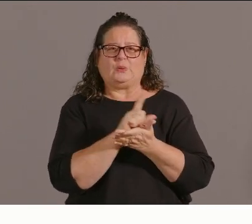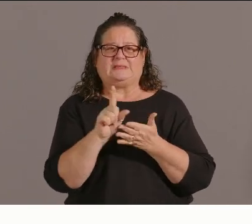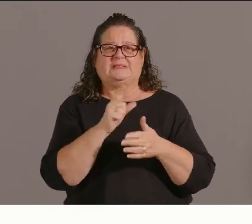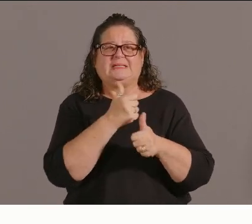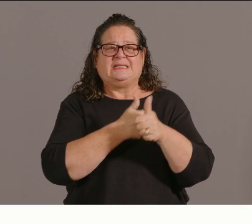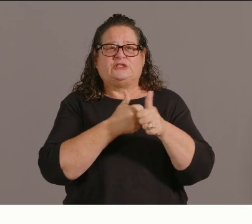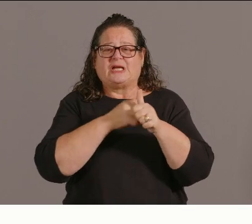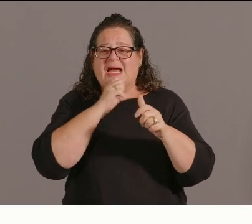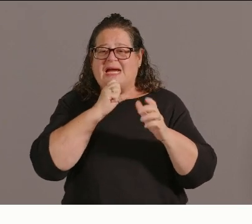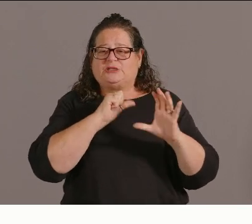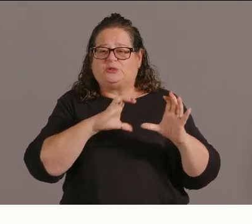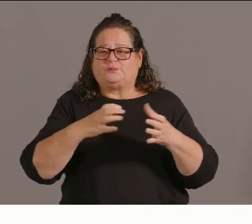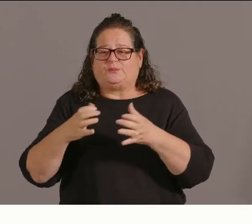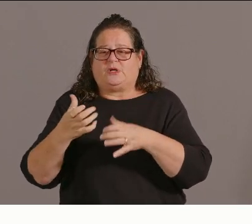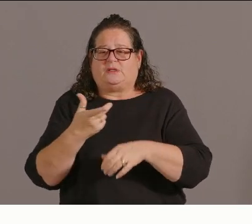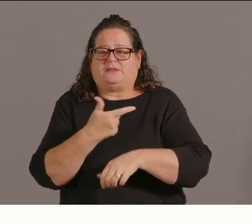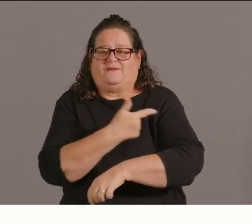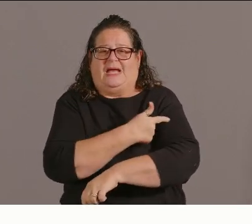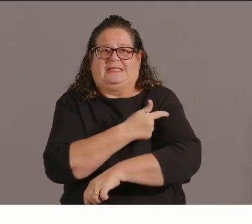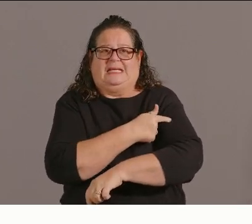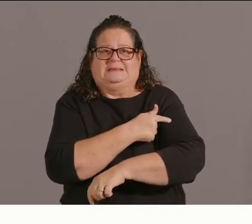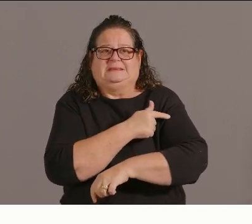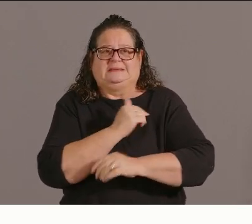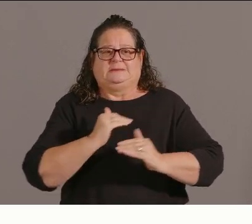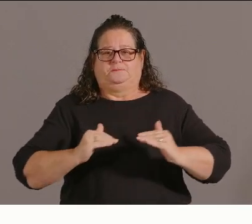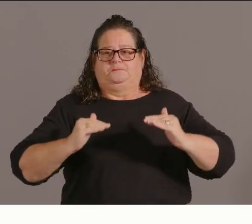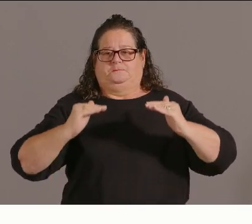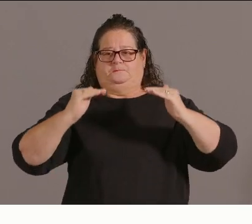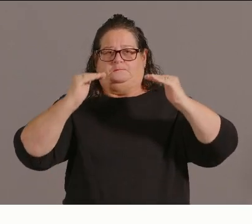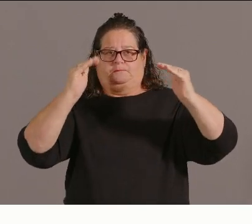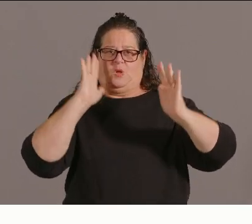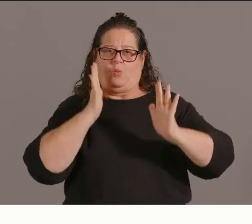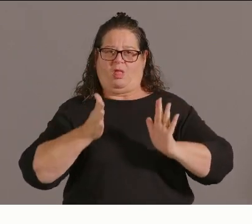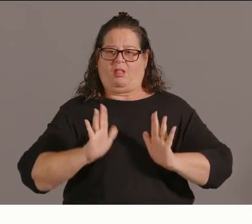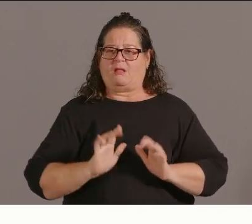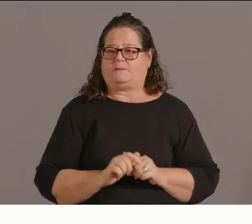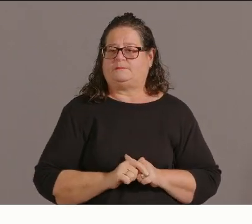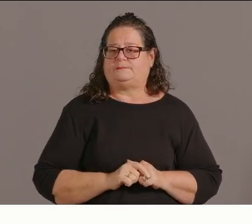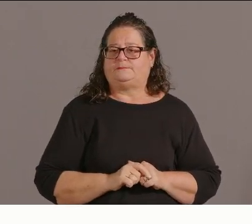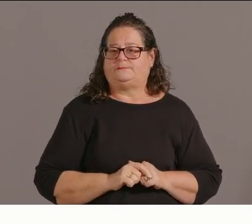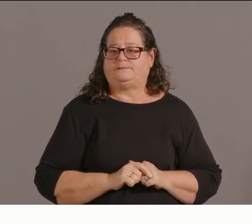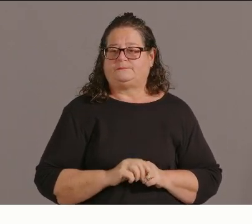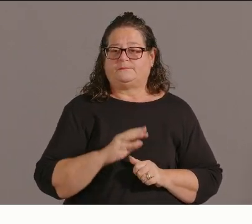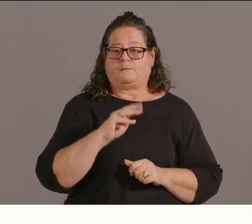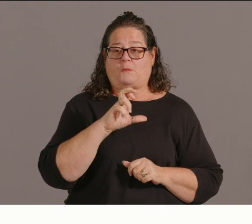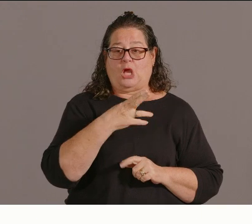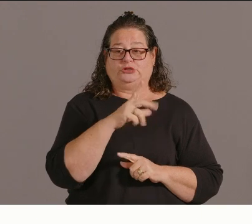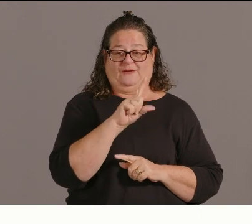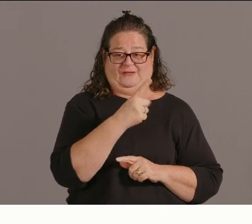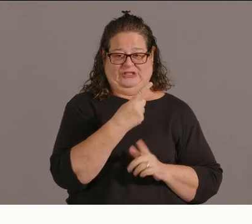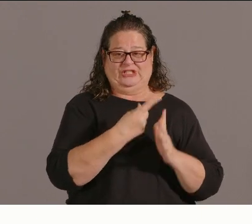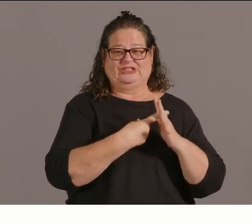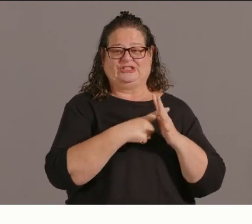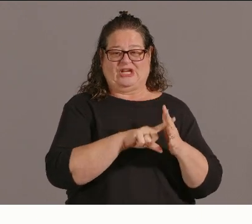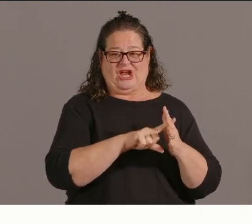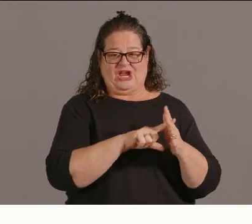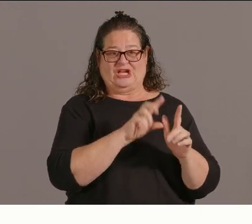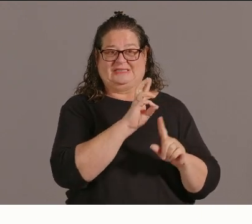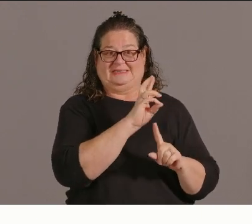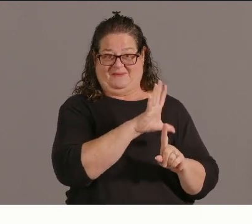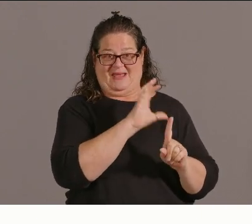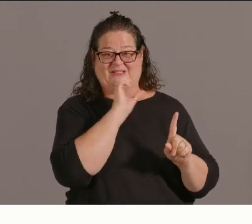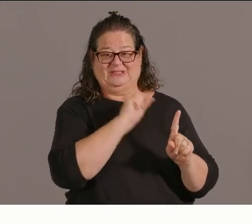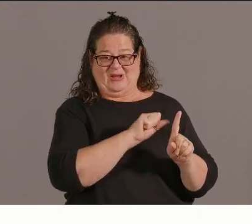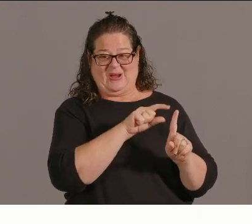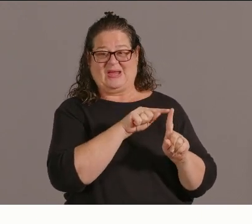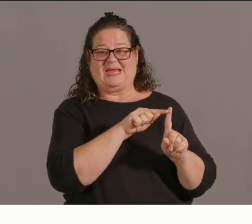55 to 64-year-olds. That started on March 1st of this year. We anticipating moving to our